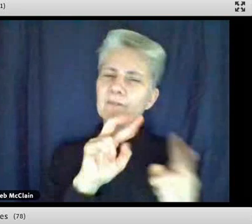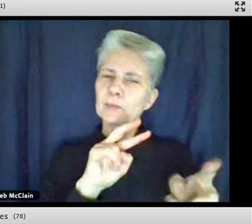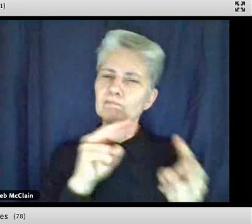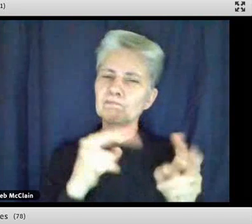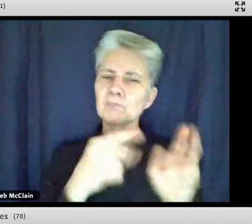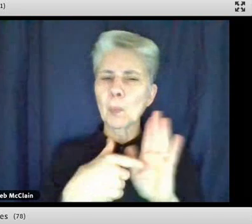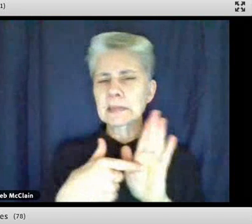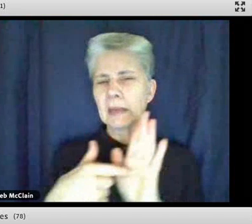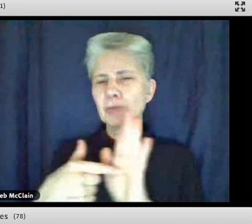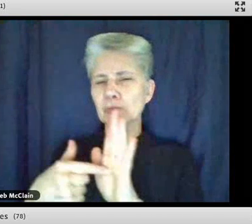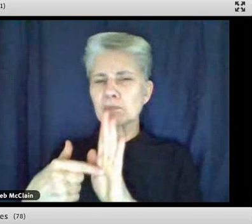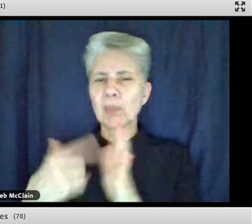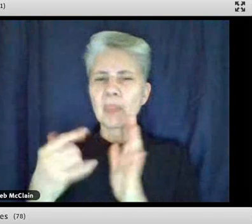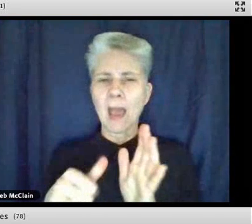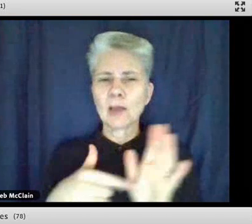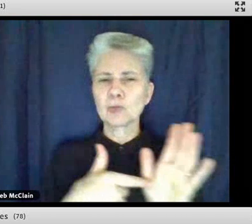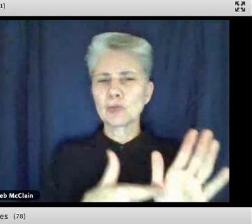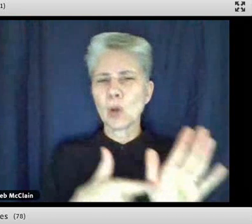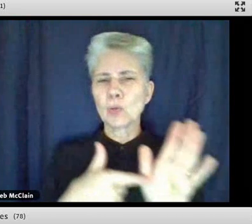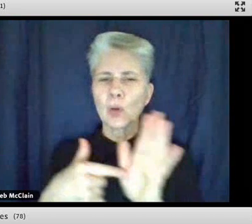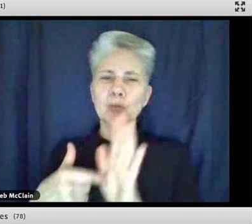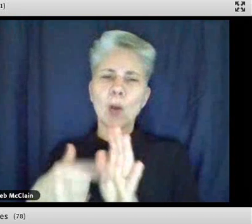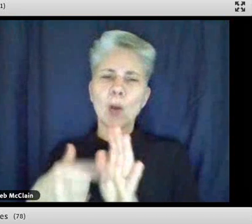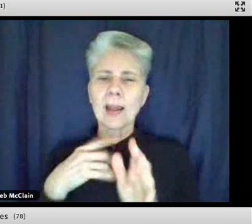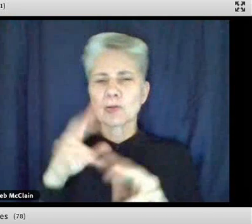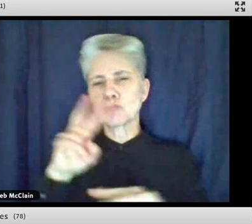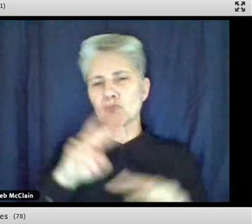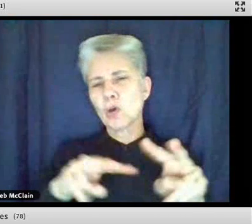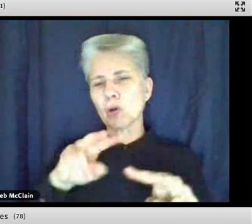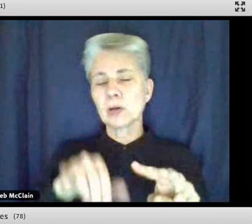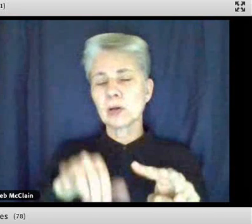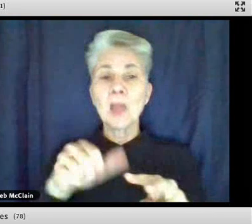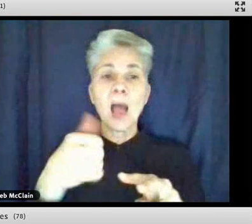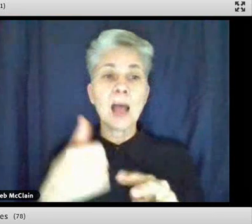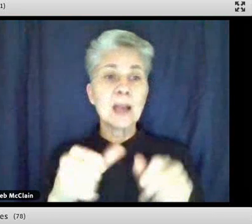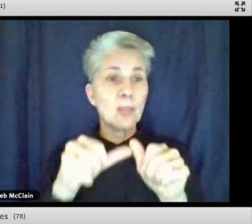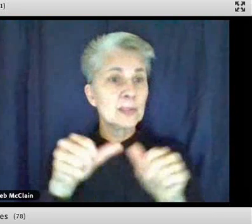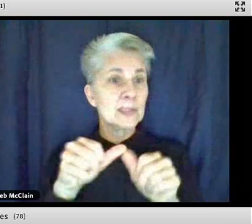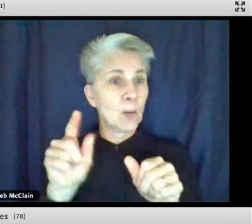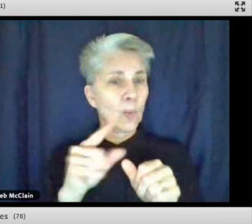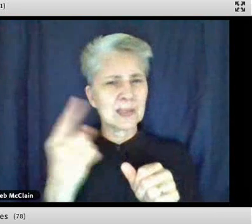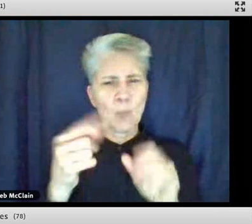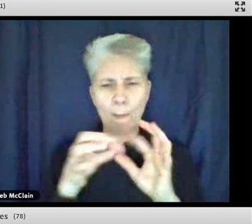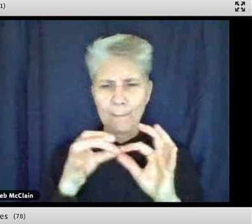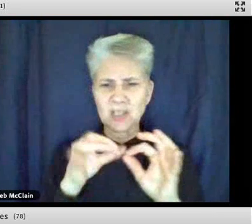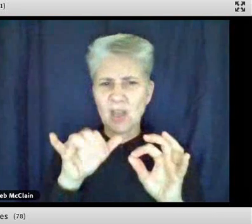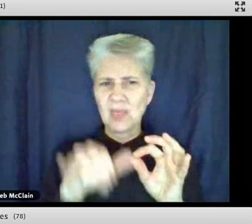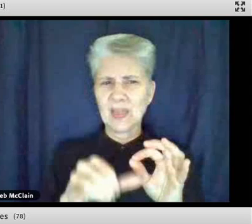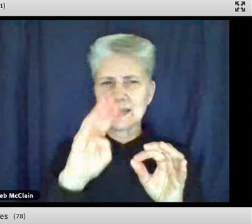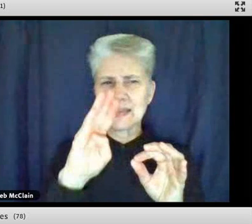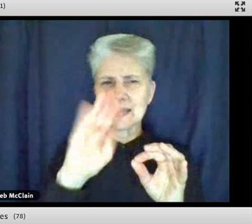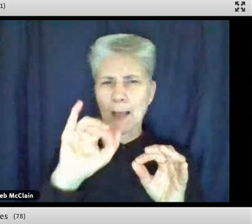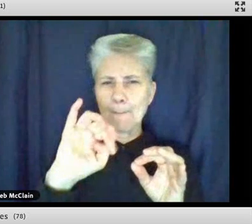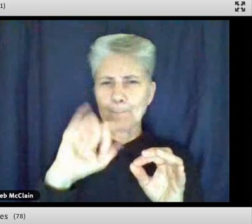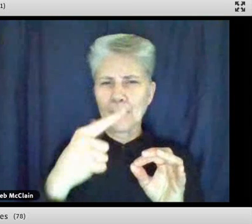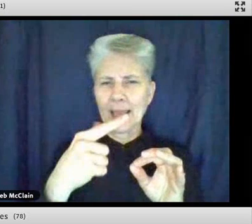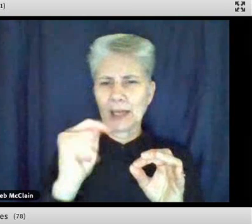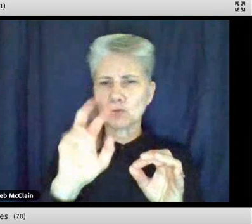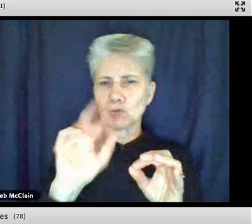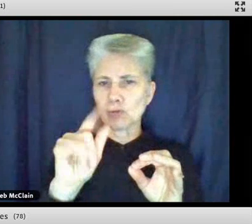at. Another site, someone mentioned to me, this is the Bing tracker. And again, you can actually filter it to a